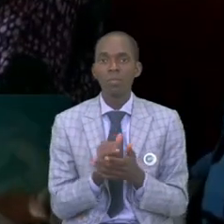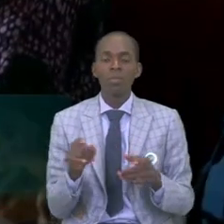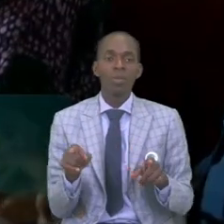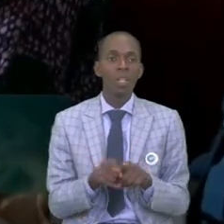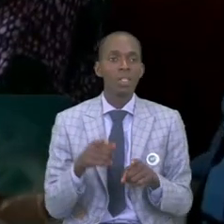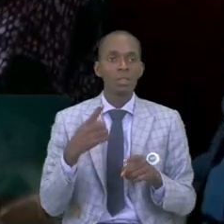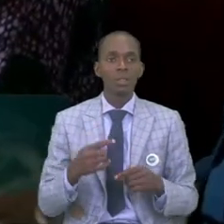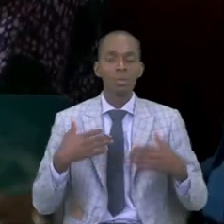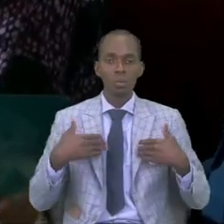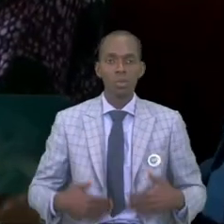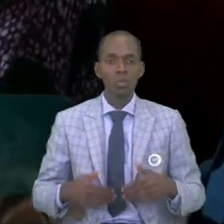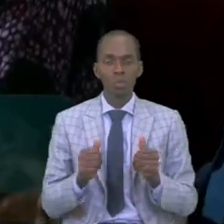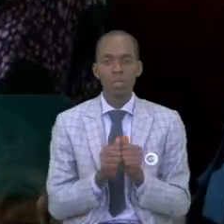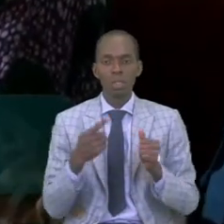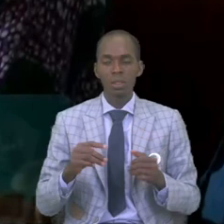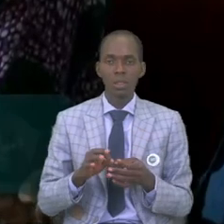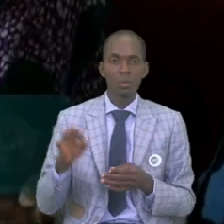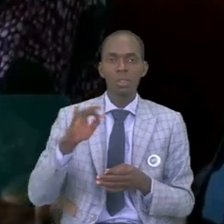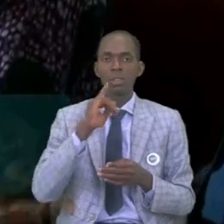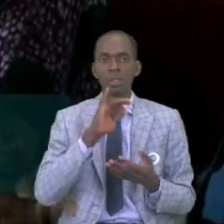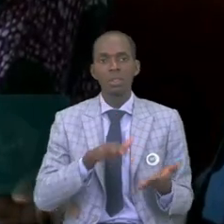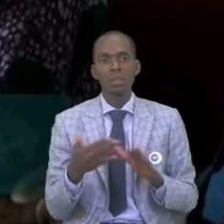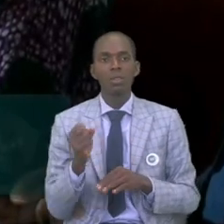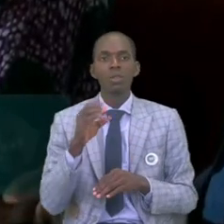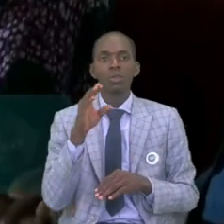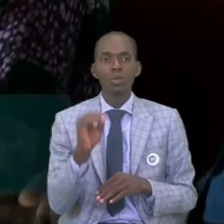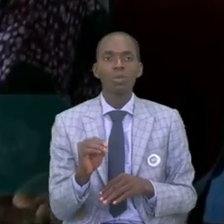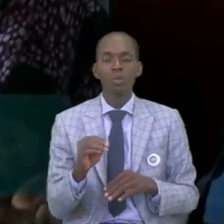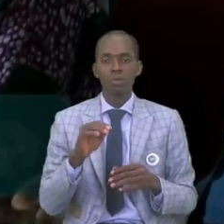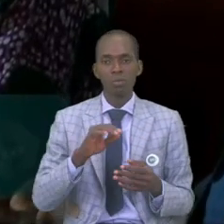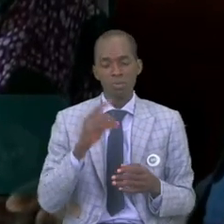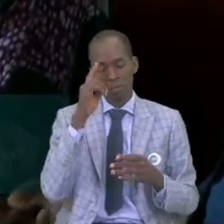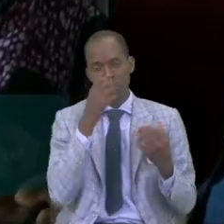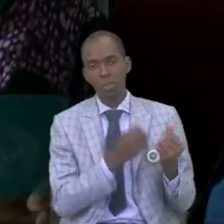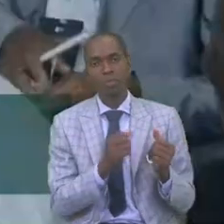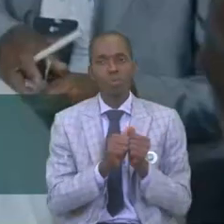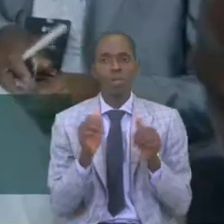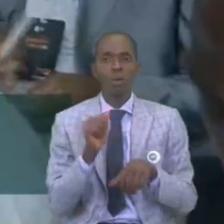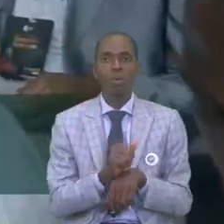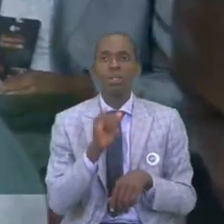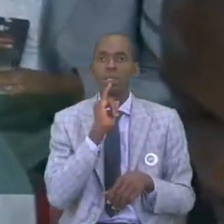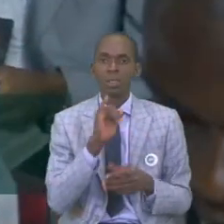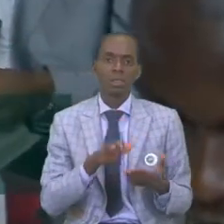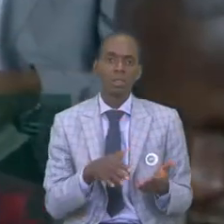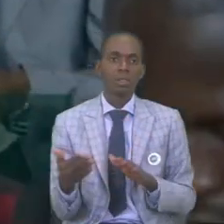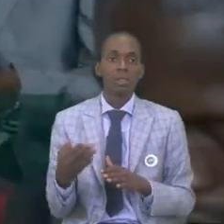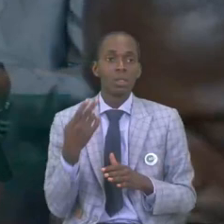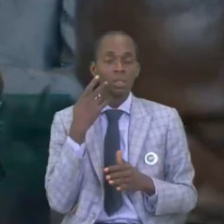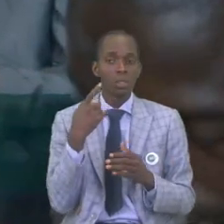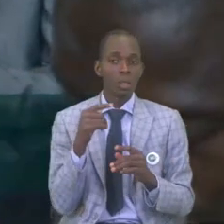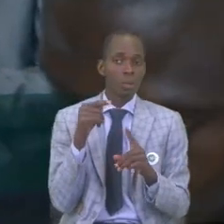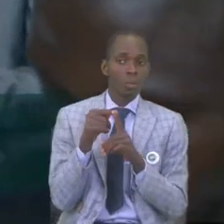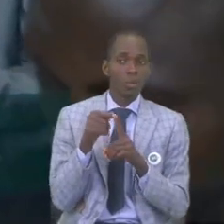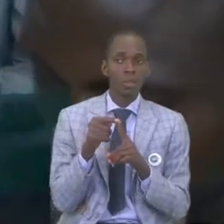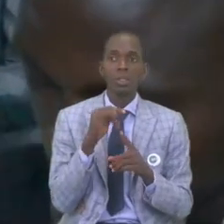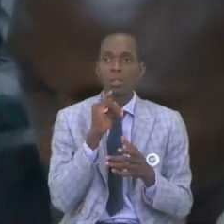so faith without works is dead. The point there is the body without